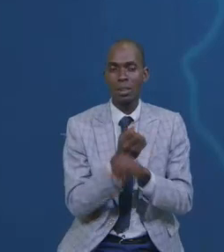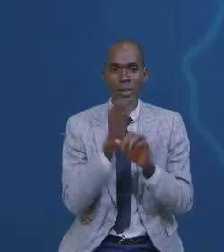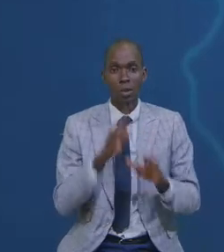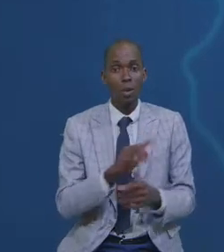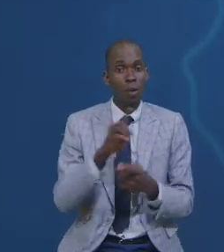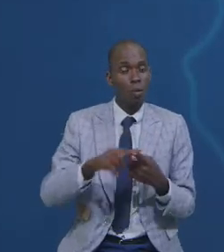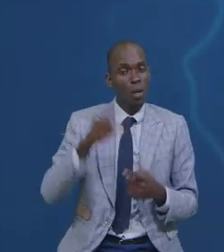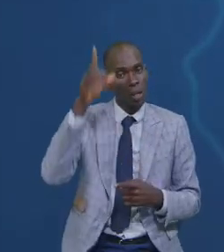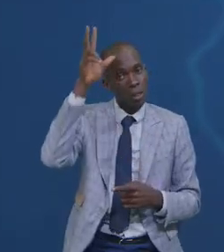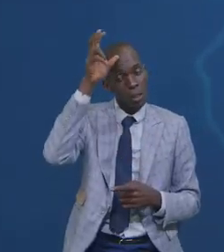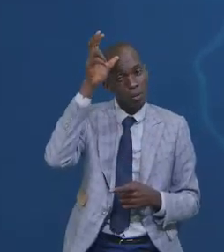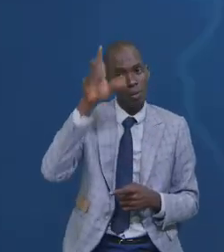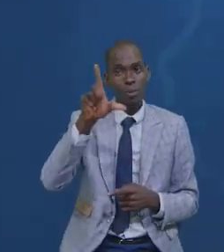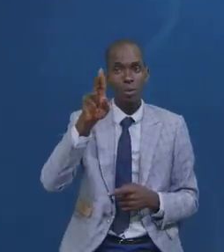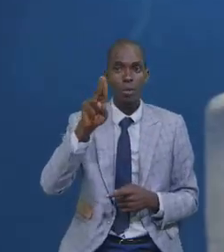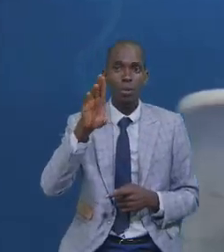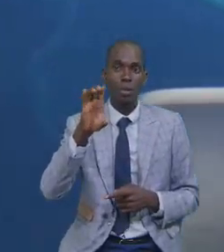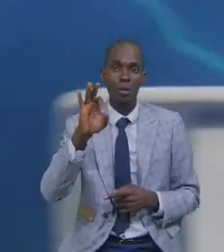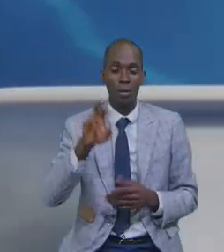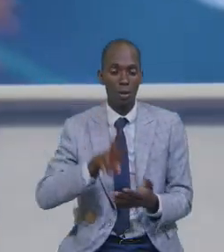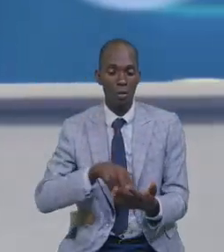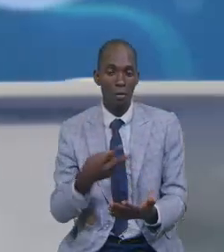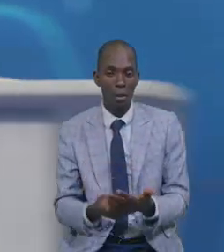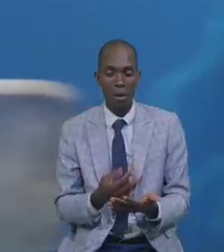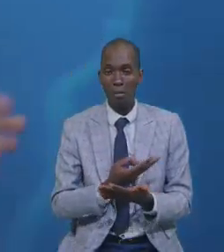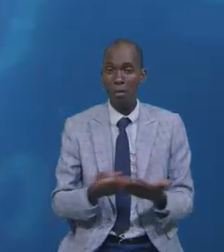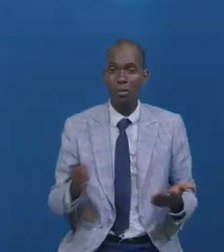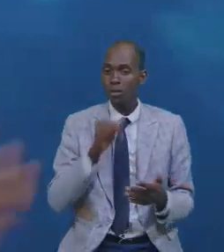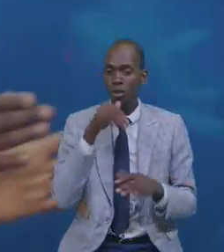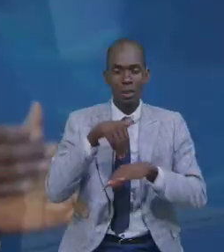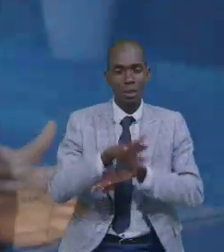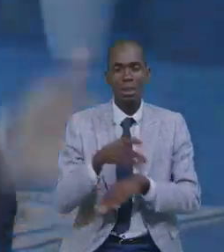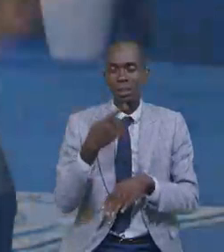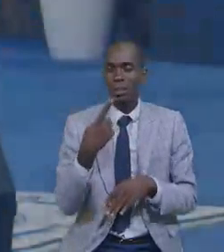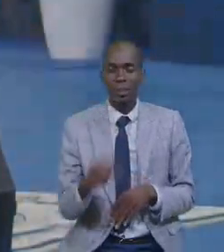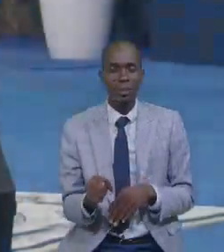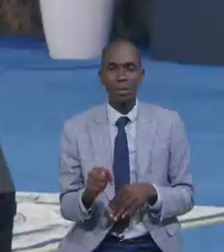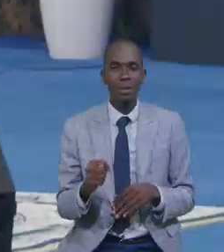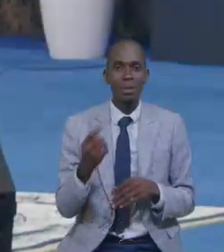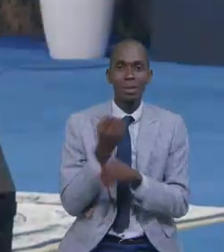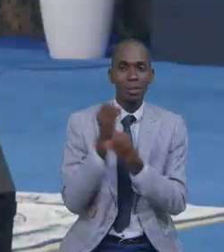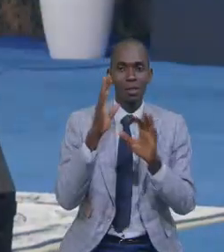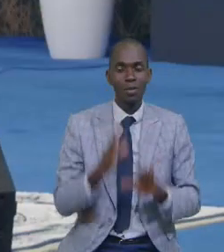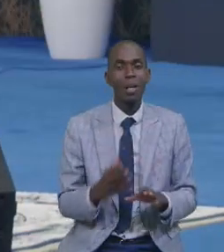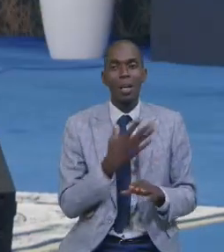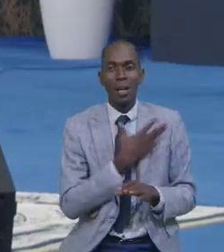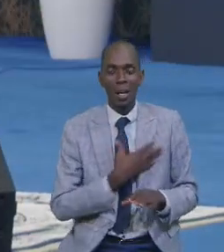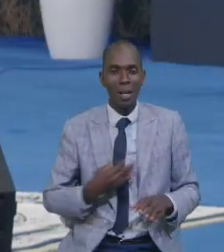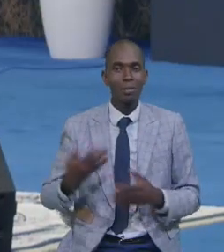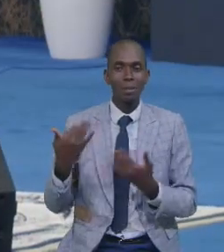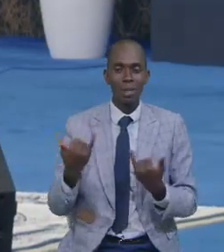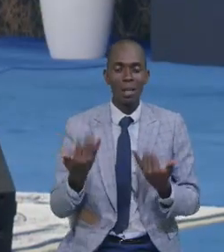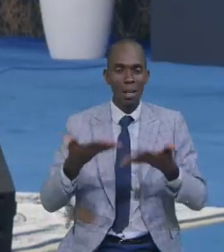fell, you didn't send a savior, and you clamped a judgment, punishment on Satan,